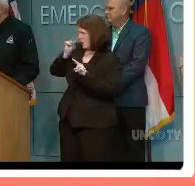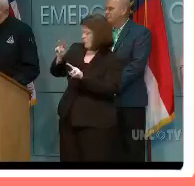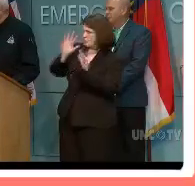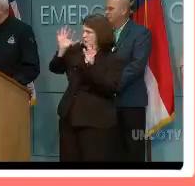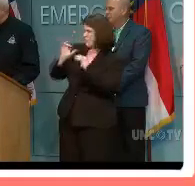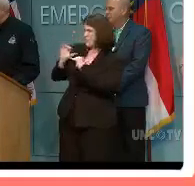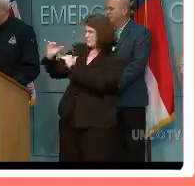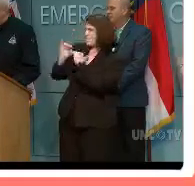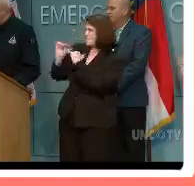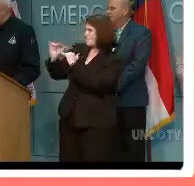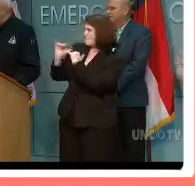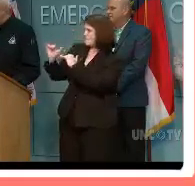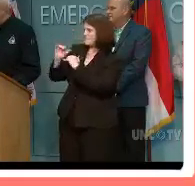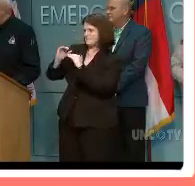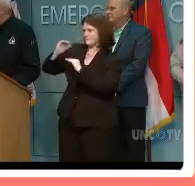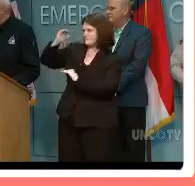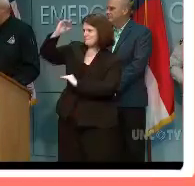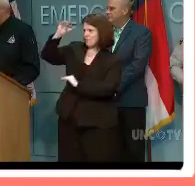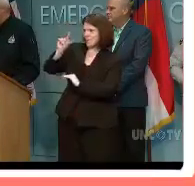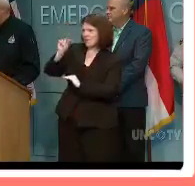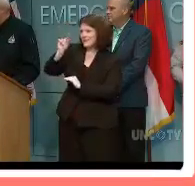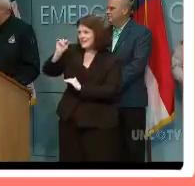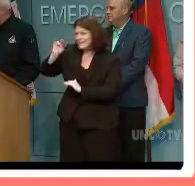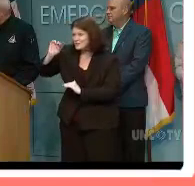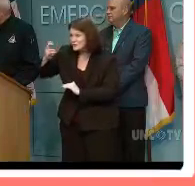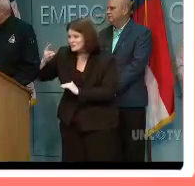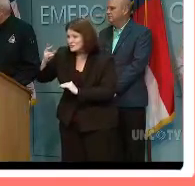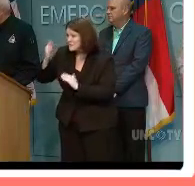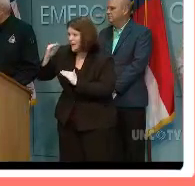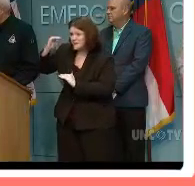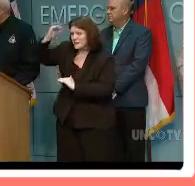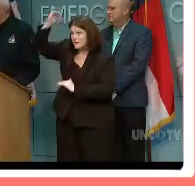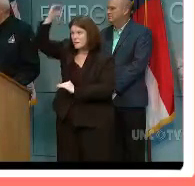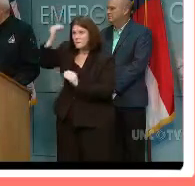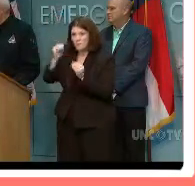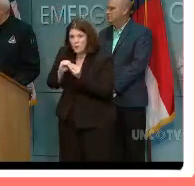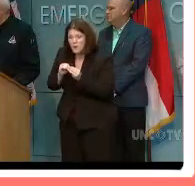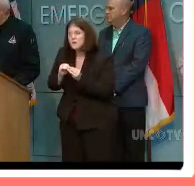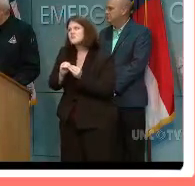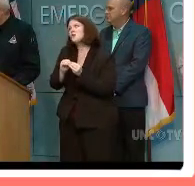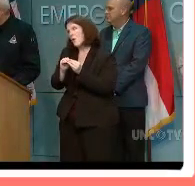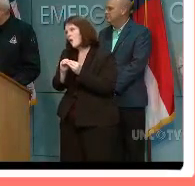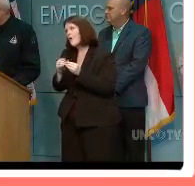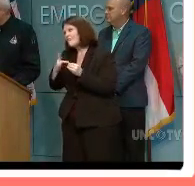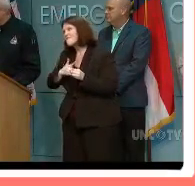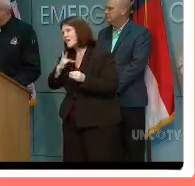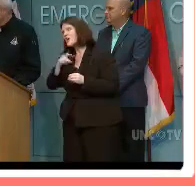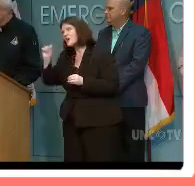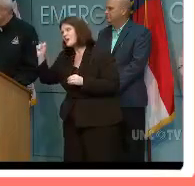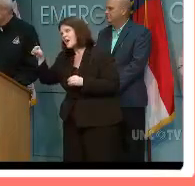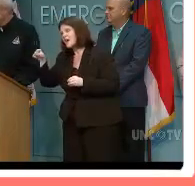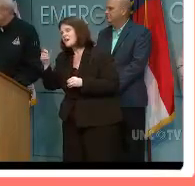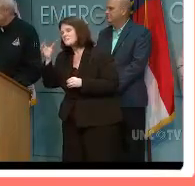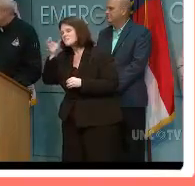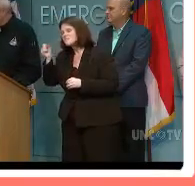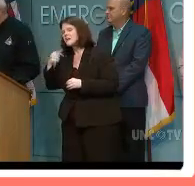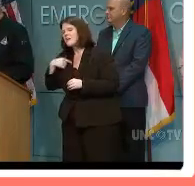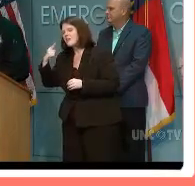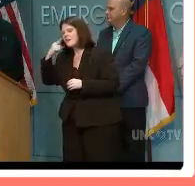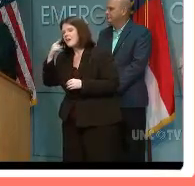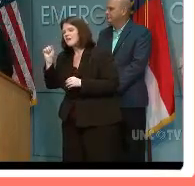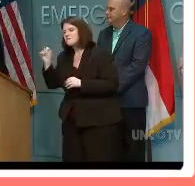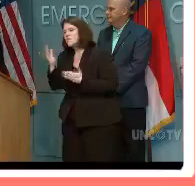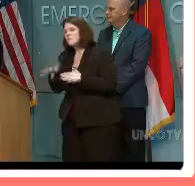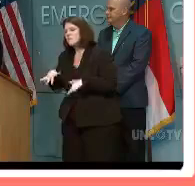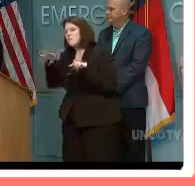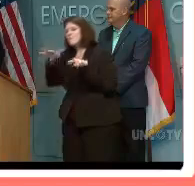reports just like me, up to 20 inches or more. I think that would be a fair assumption. Yes, ma'am. Thank